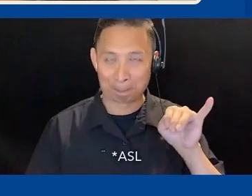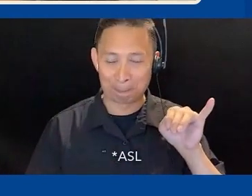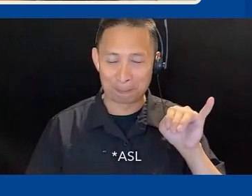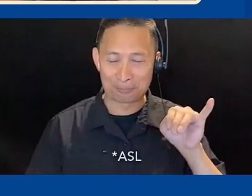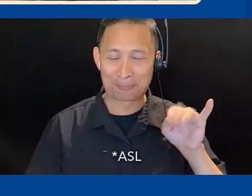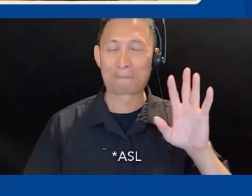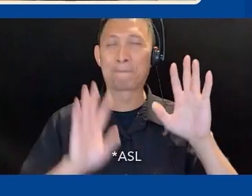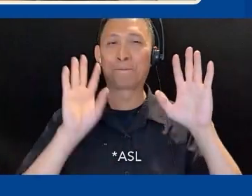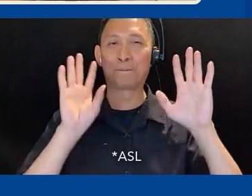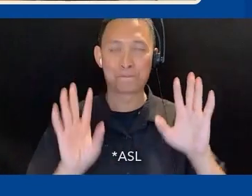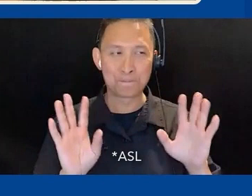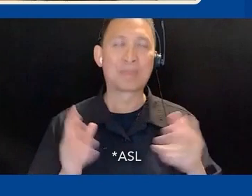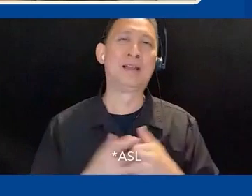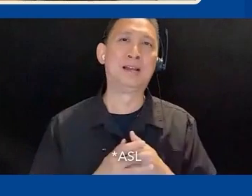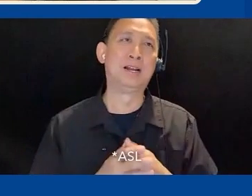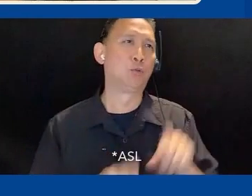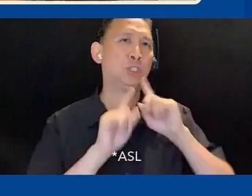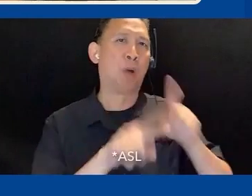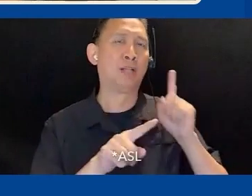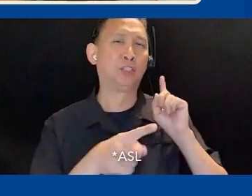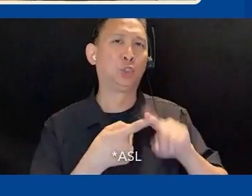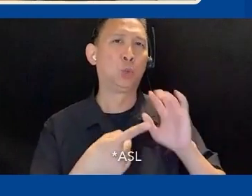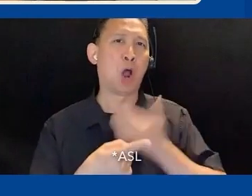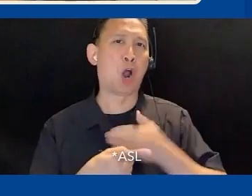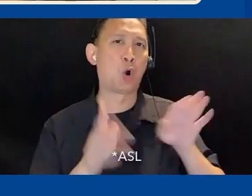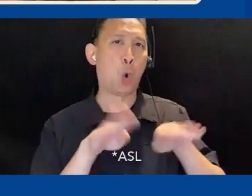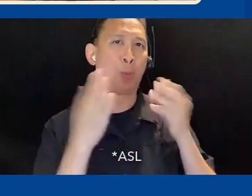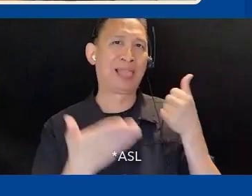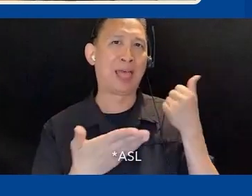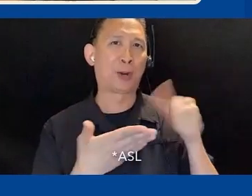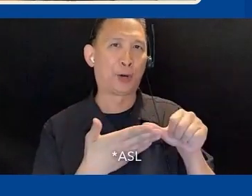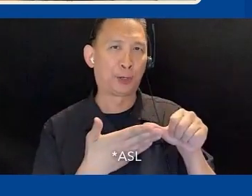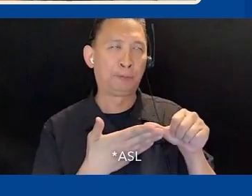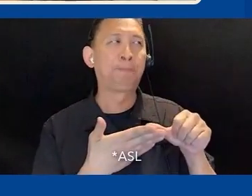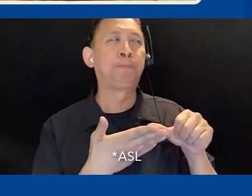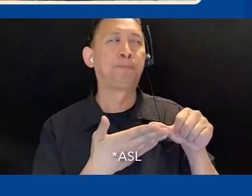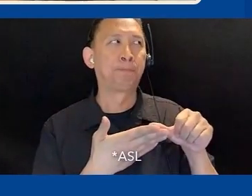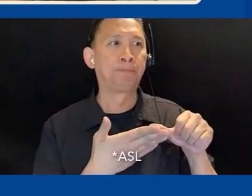In terms of the response, I think one of the surprising things is